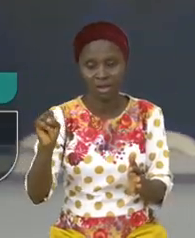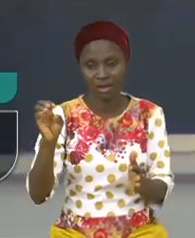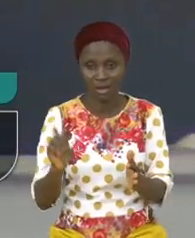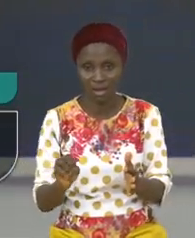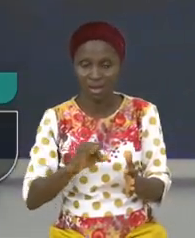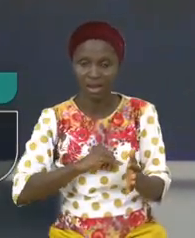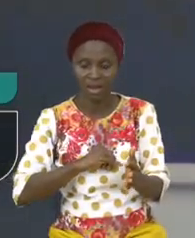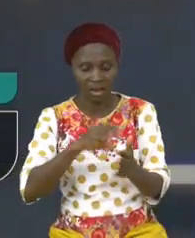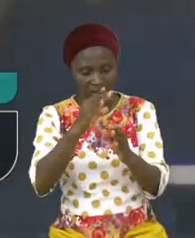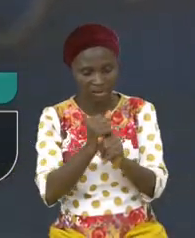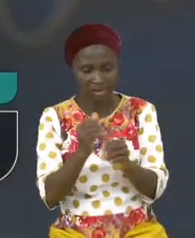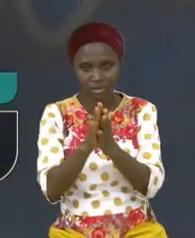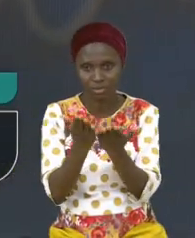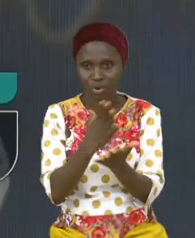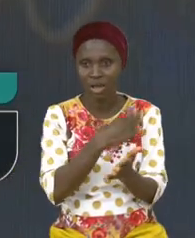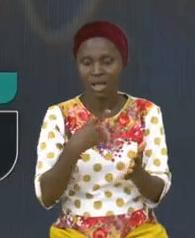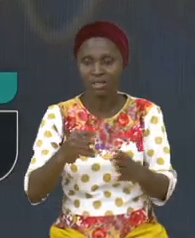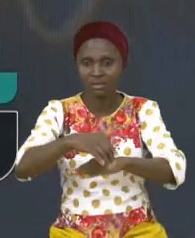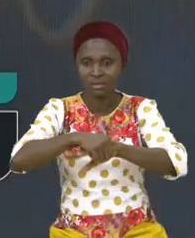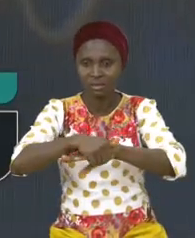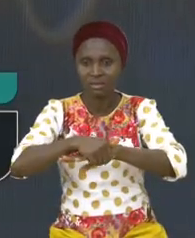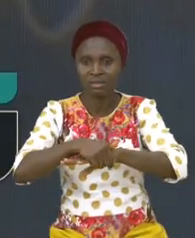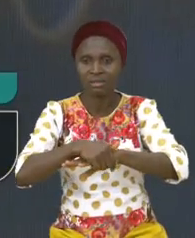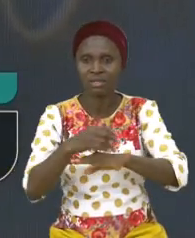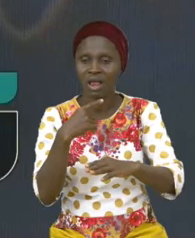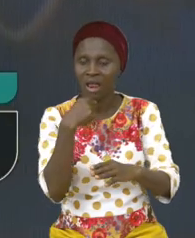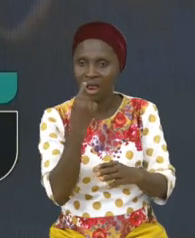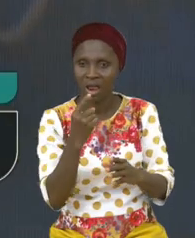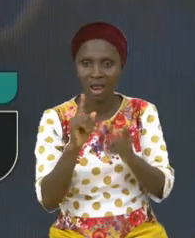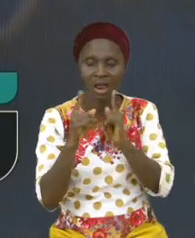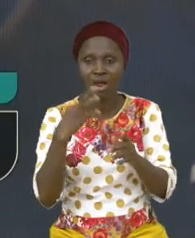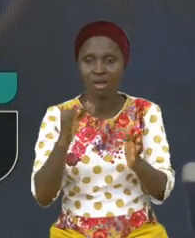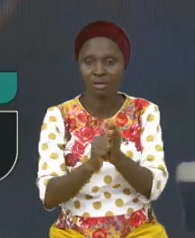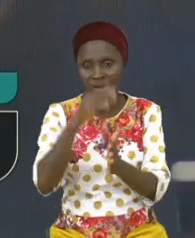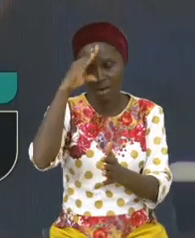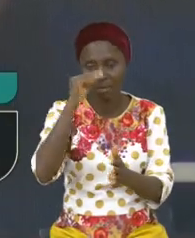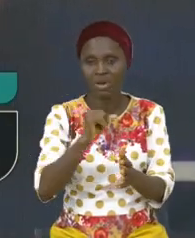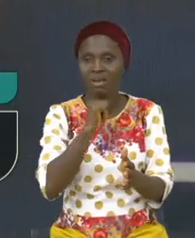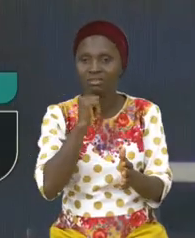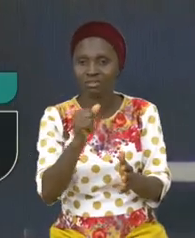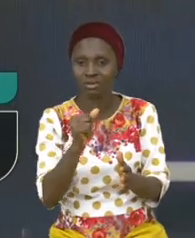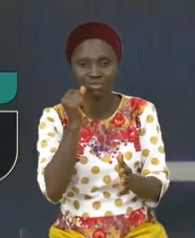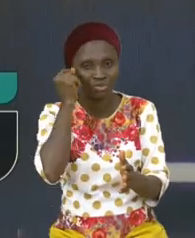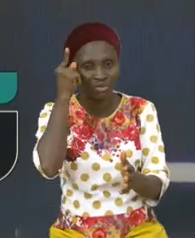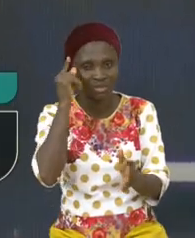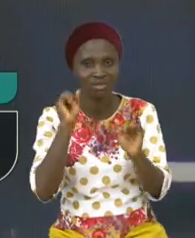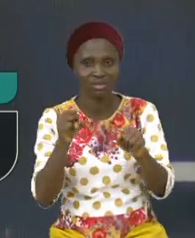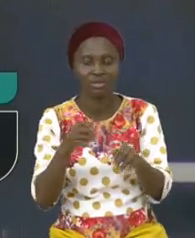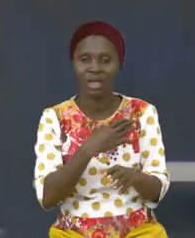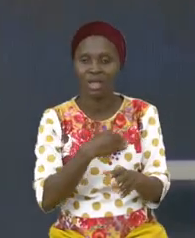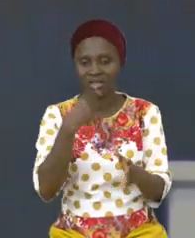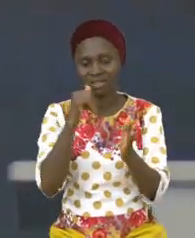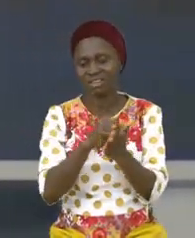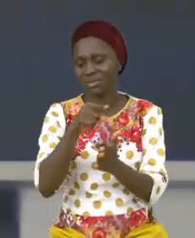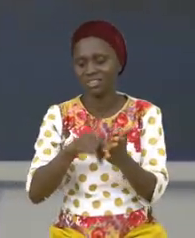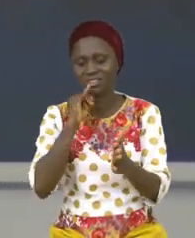the man is not simple and not readily understood. I say, this is tough and this